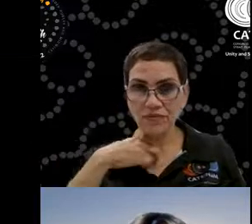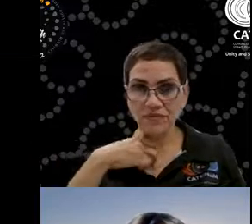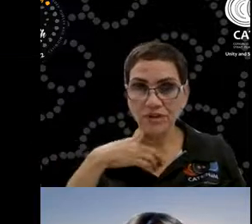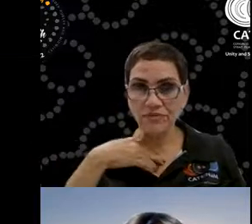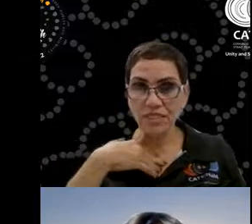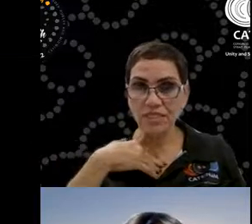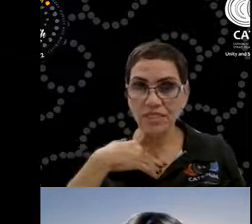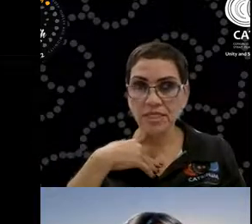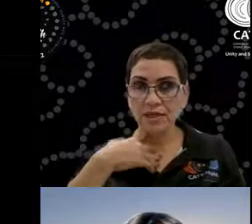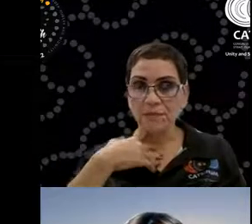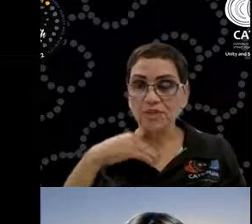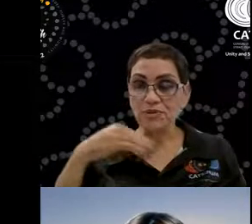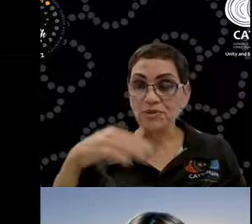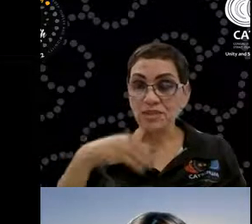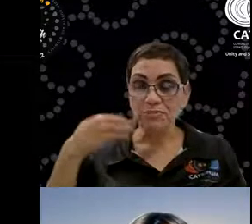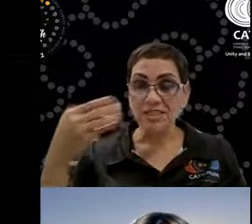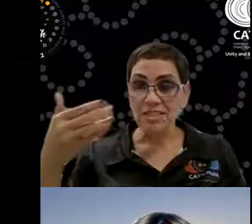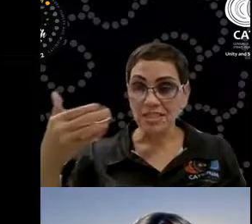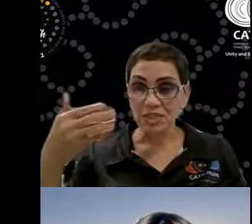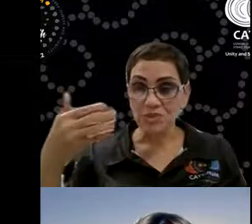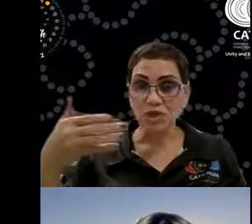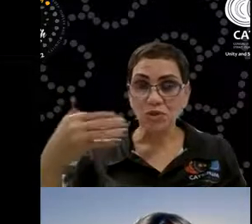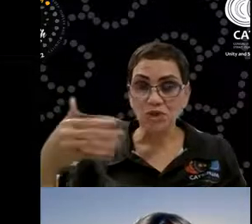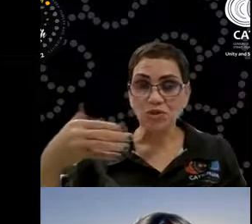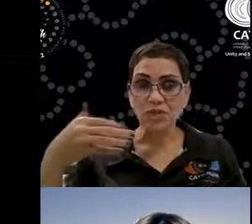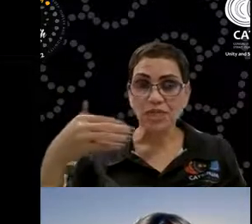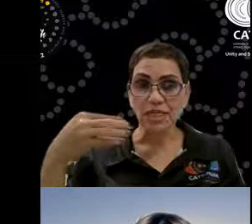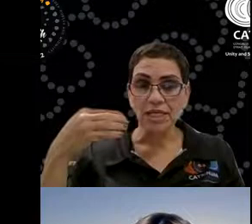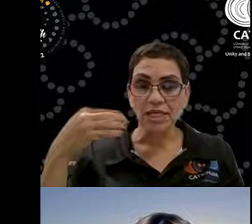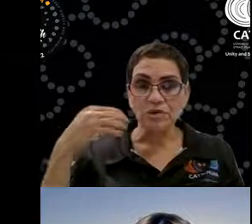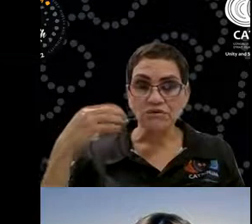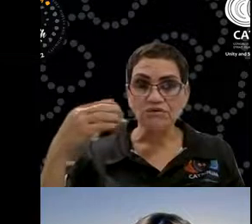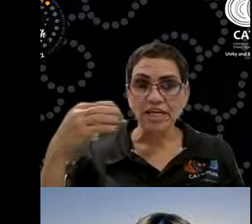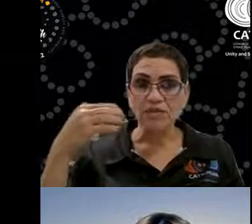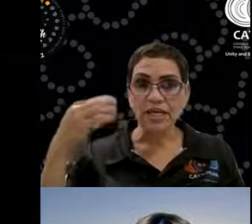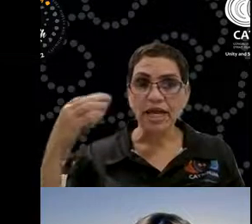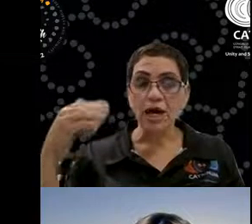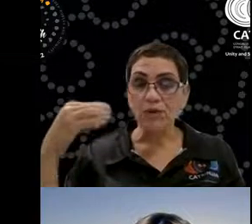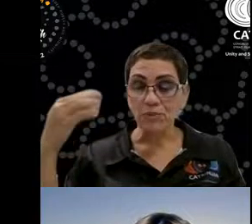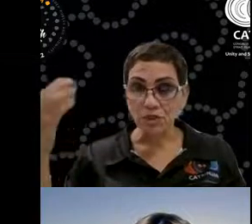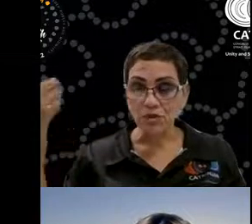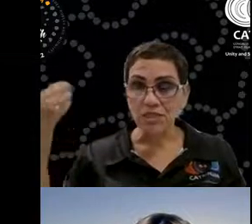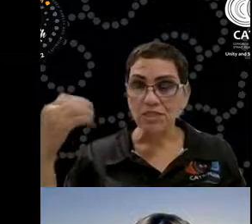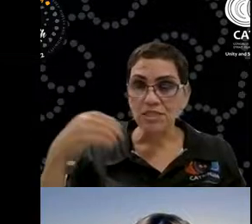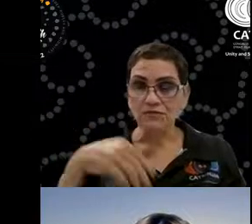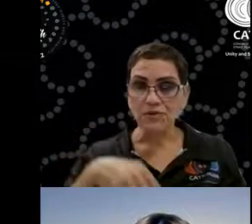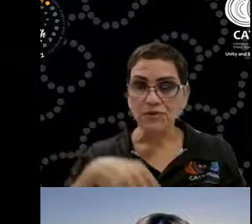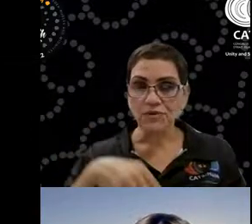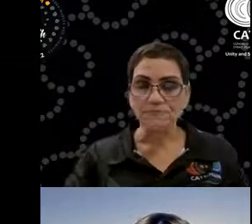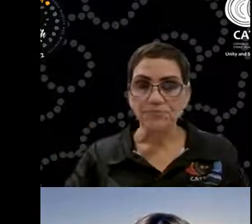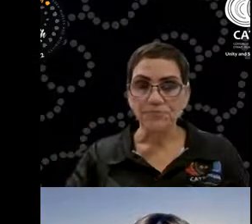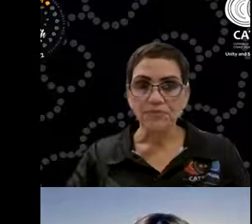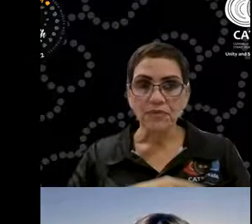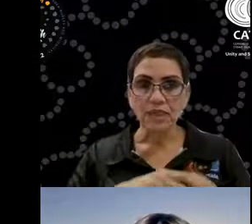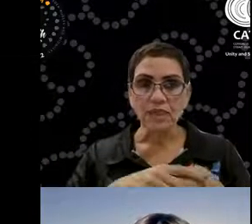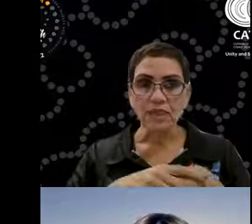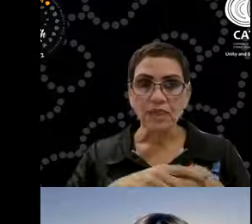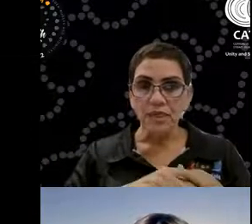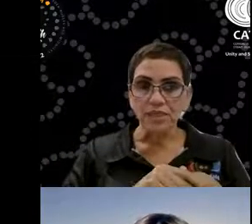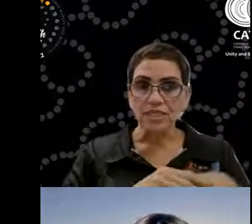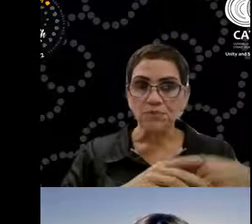we've been doing across 25 years, but it also presents us with an opportunity to reflect on how we want to do things